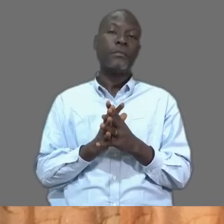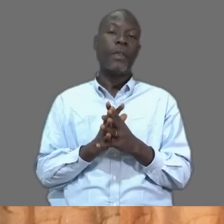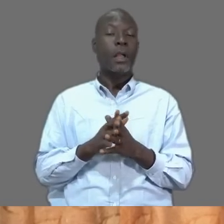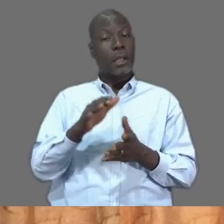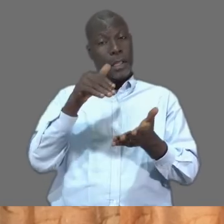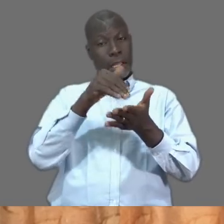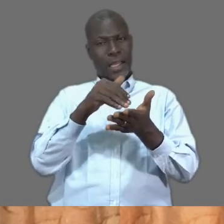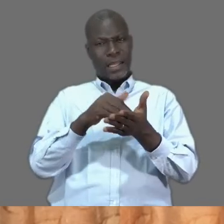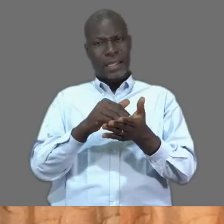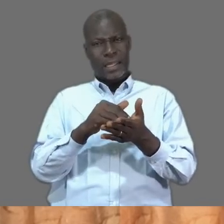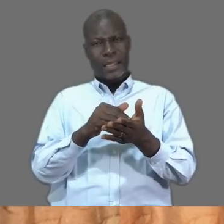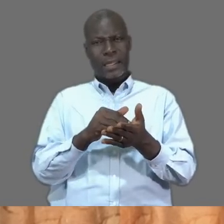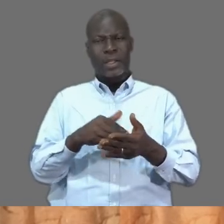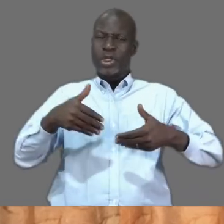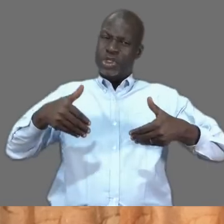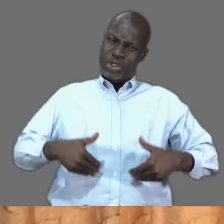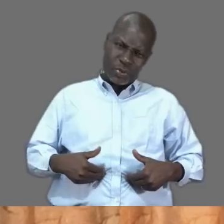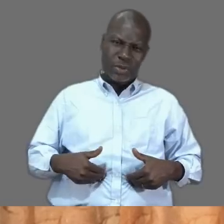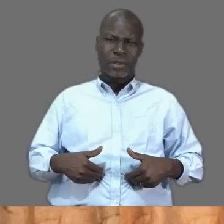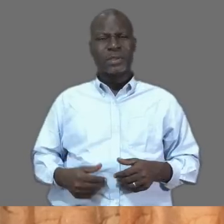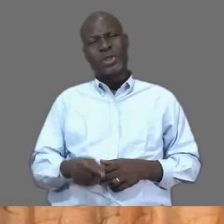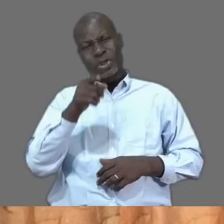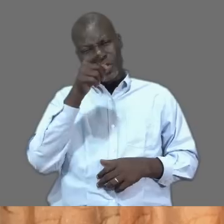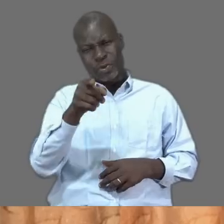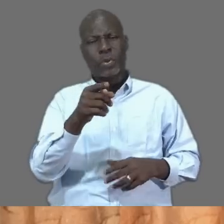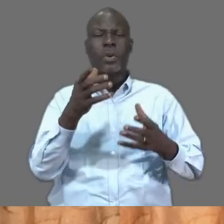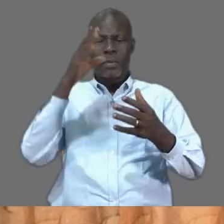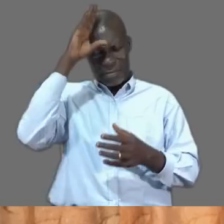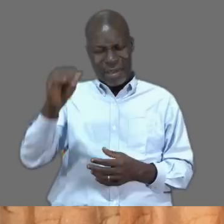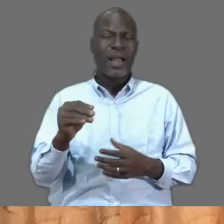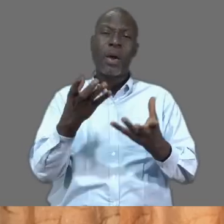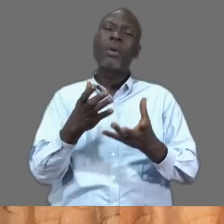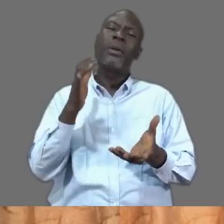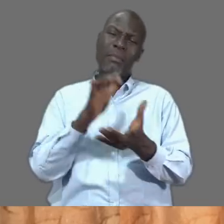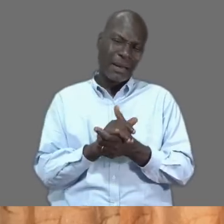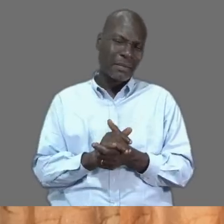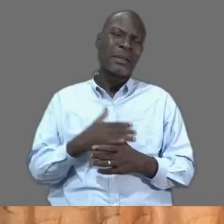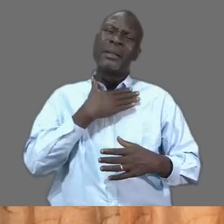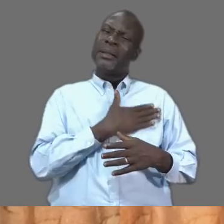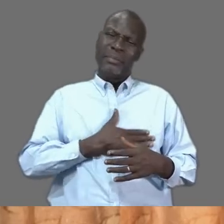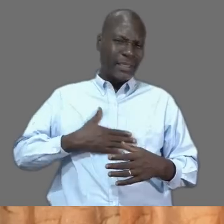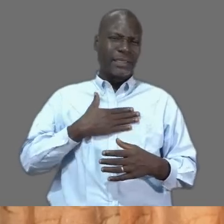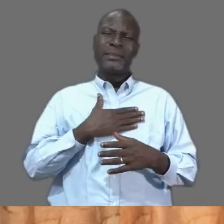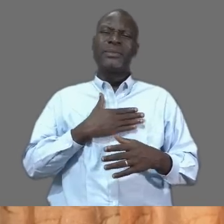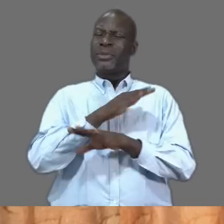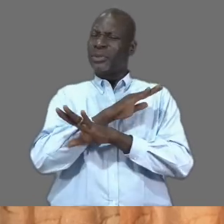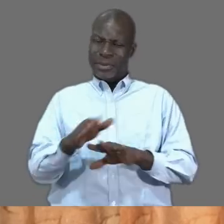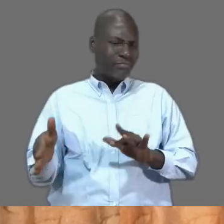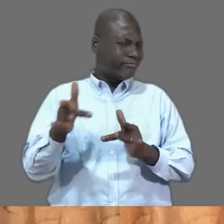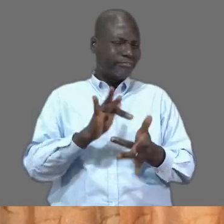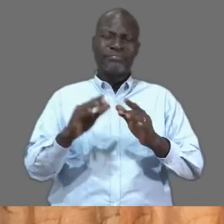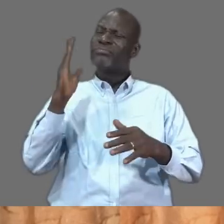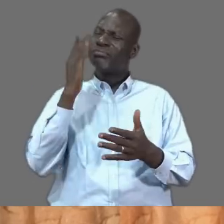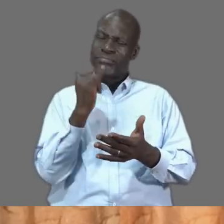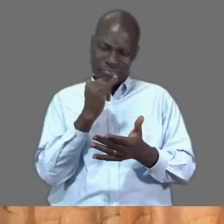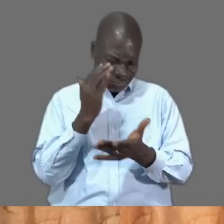se betumi a enka brantie a wuti ho so so be ware a enkɔtwe mpena se betumi a